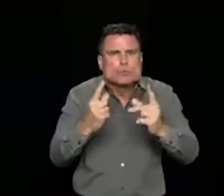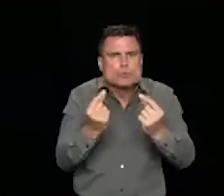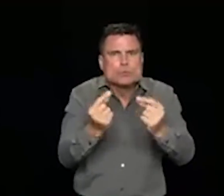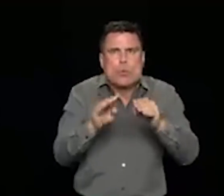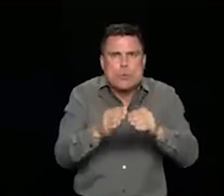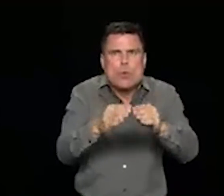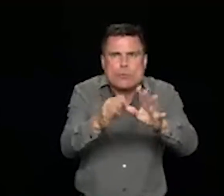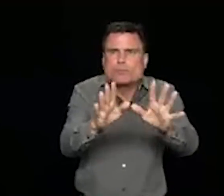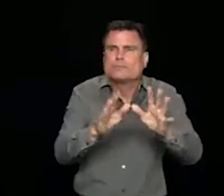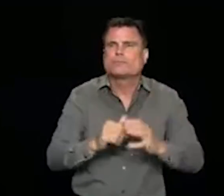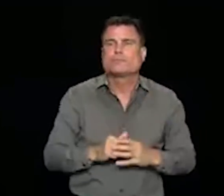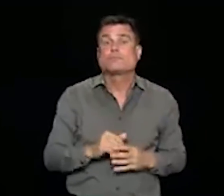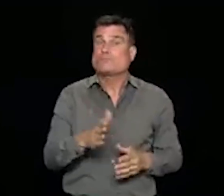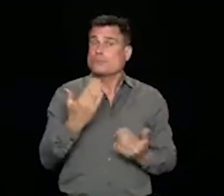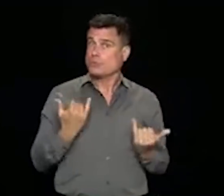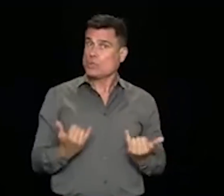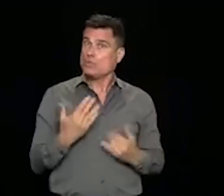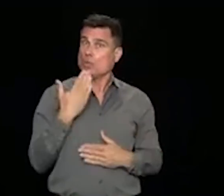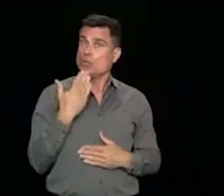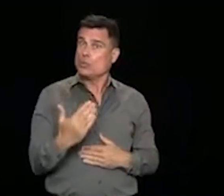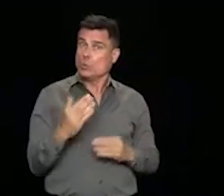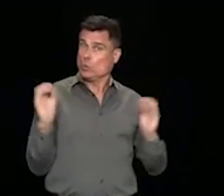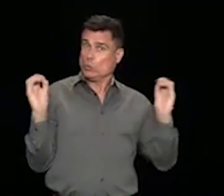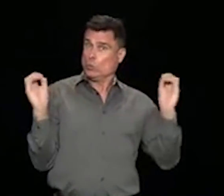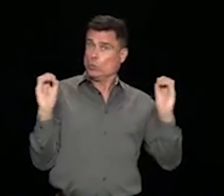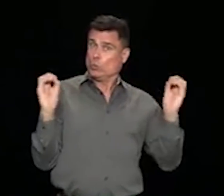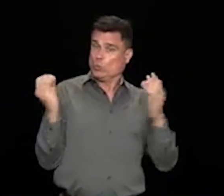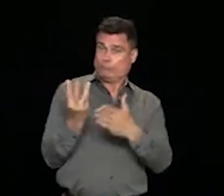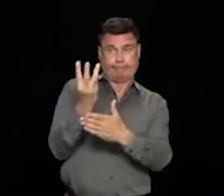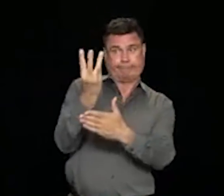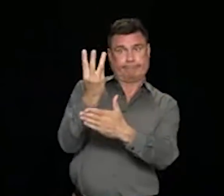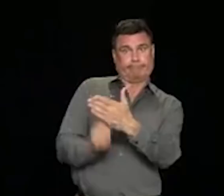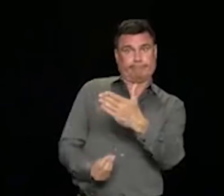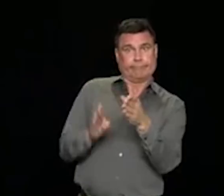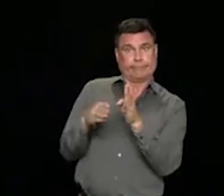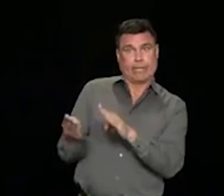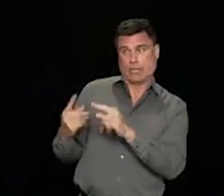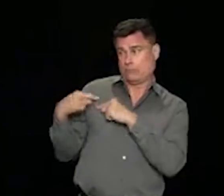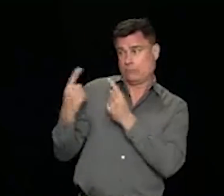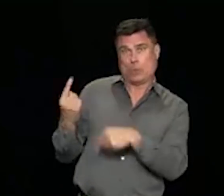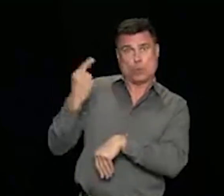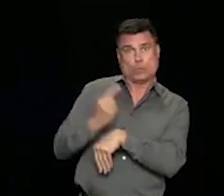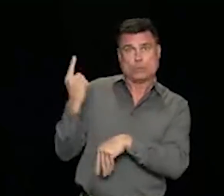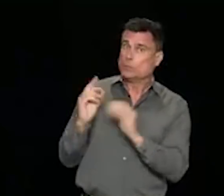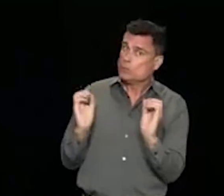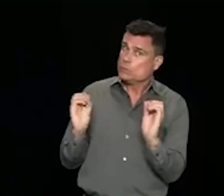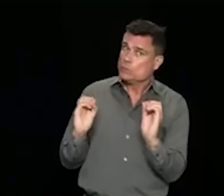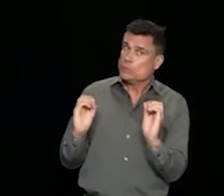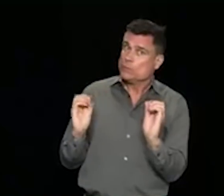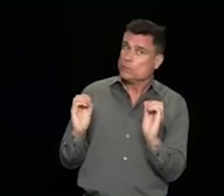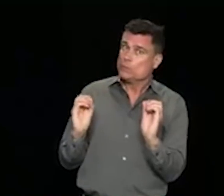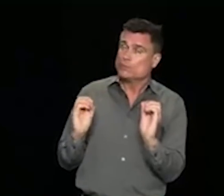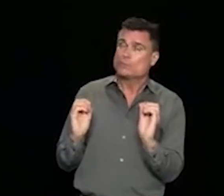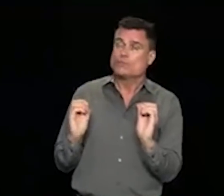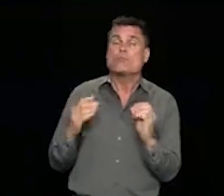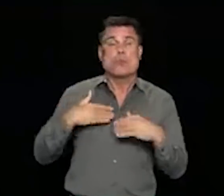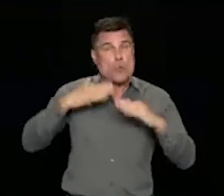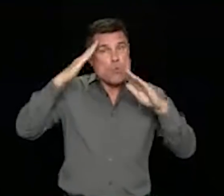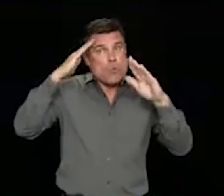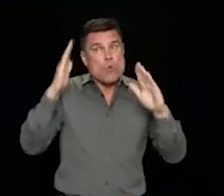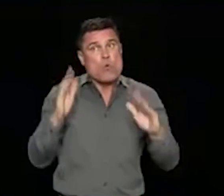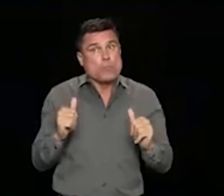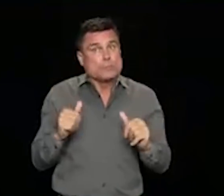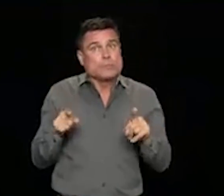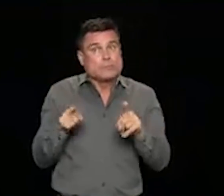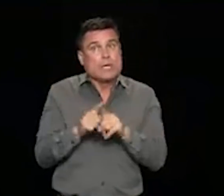able to report, as I said, no new deaths for the first time in quite a few weeks. And we want to be able to do this every